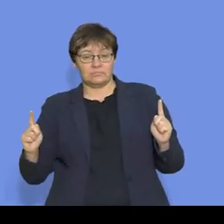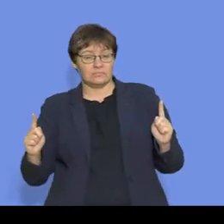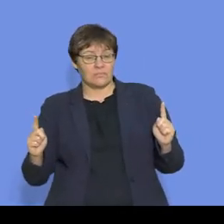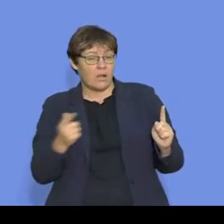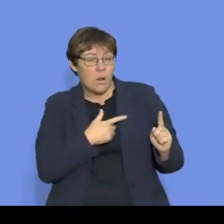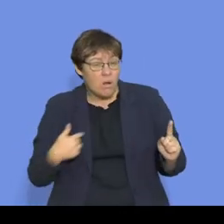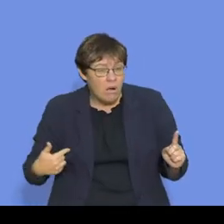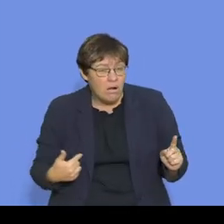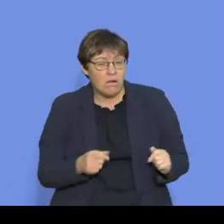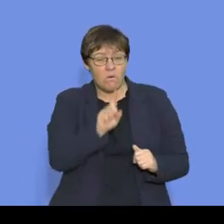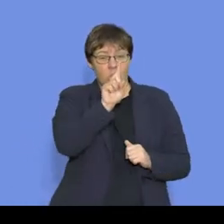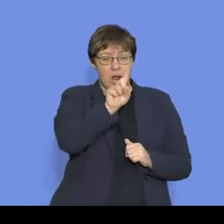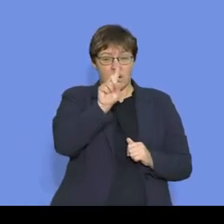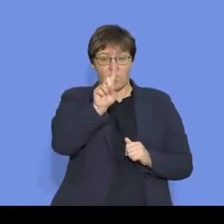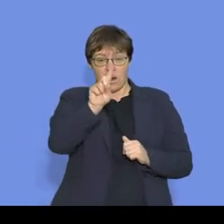is 110